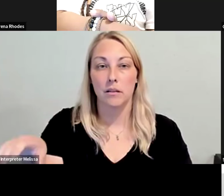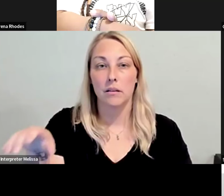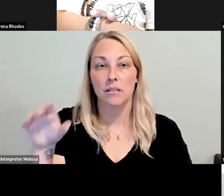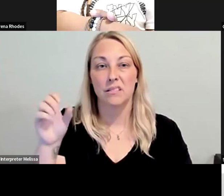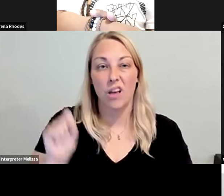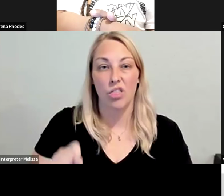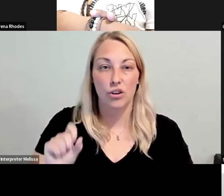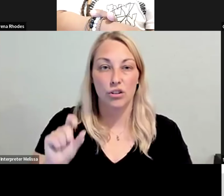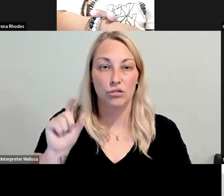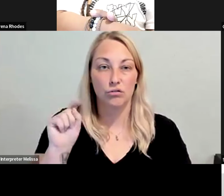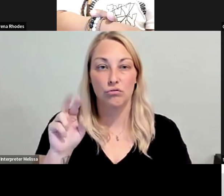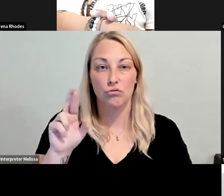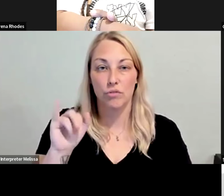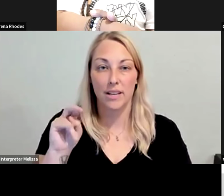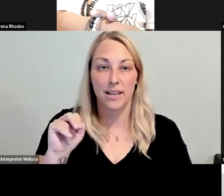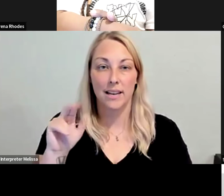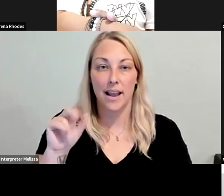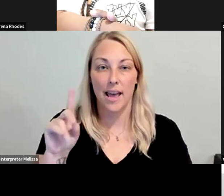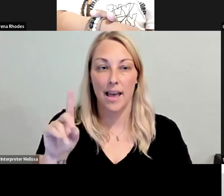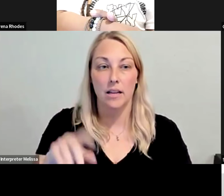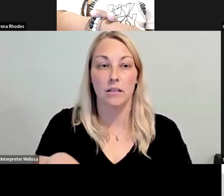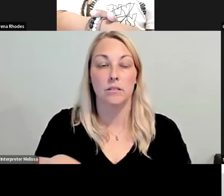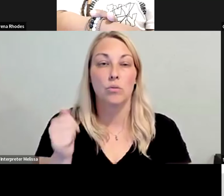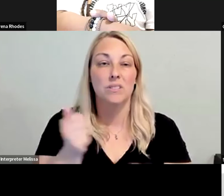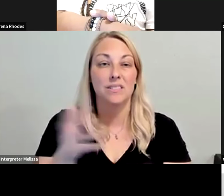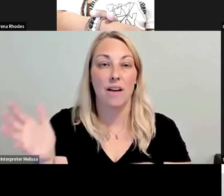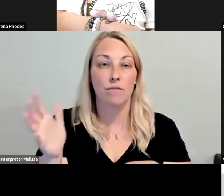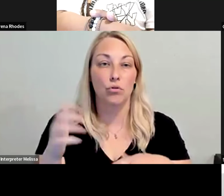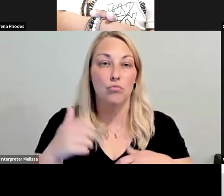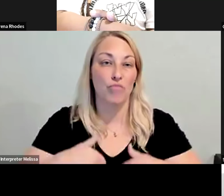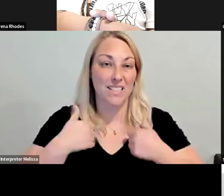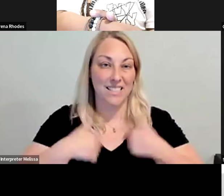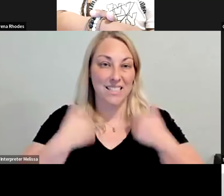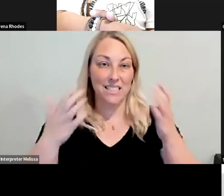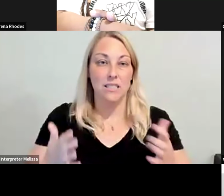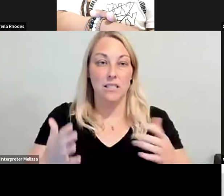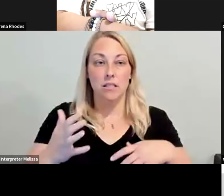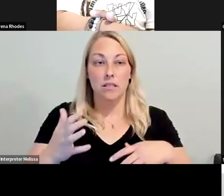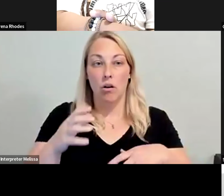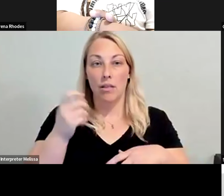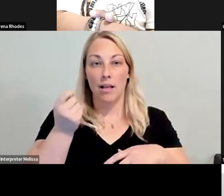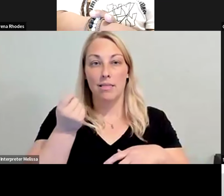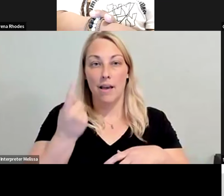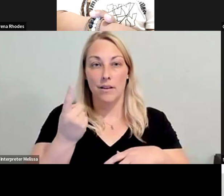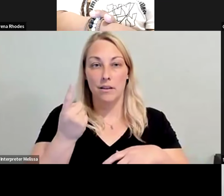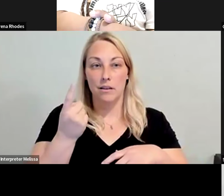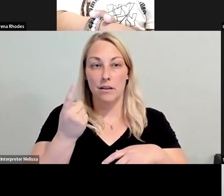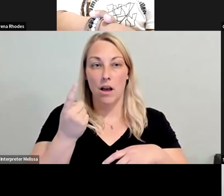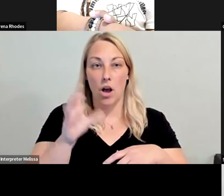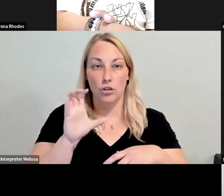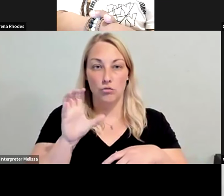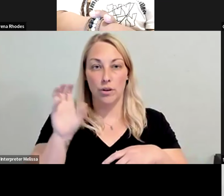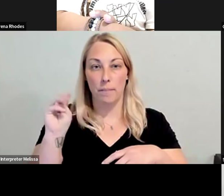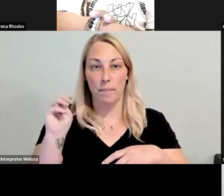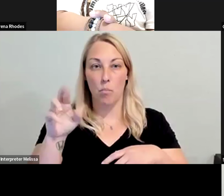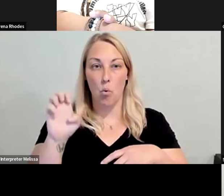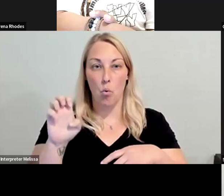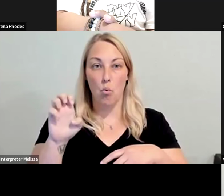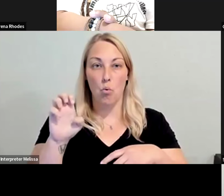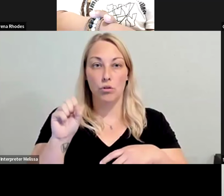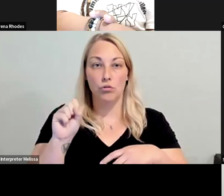on the 1100 block of Moore Street and myself have been circulating a petition for better lighting from